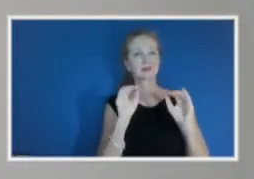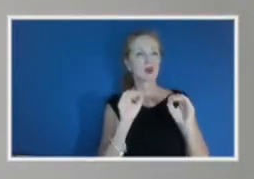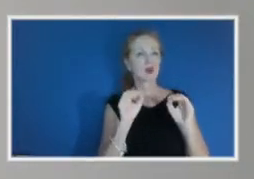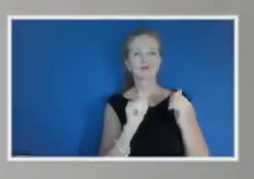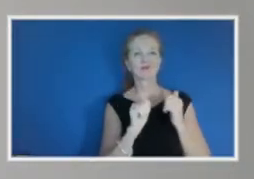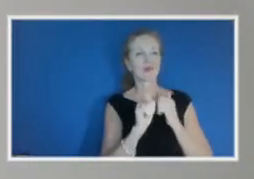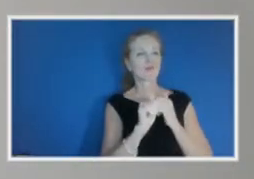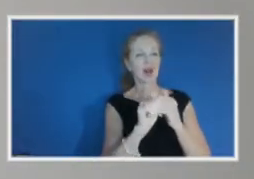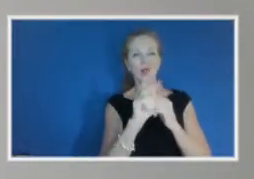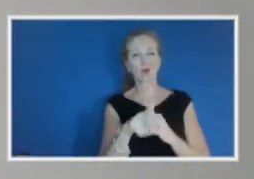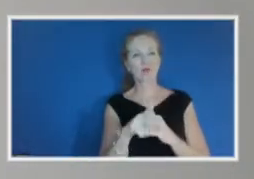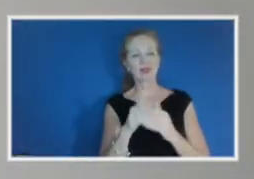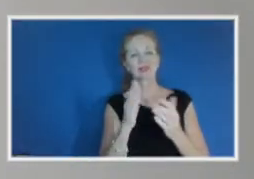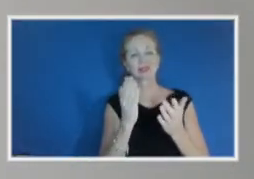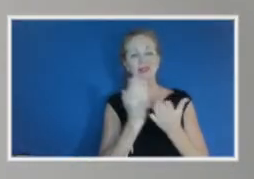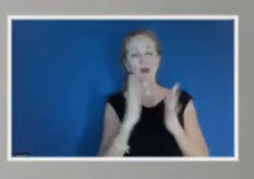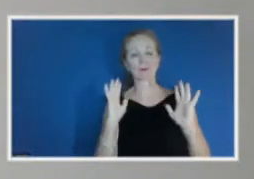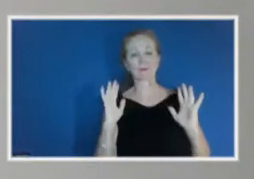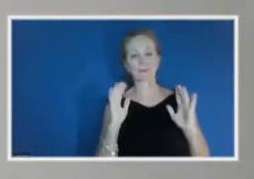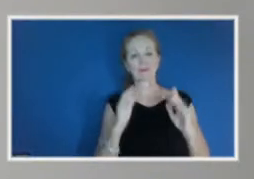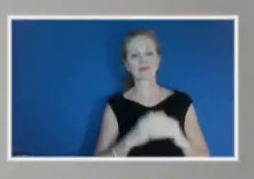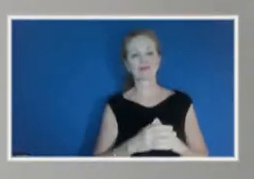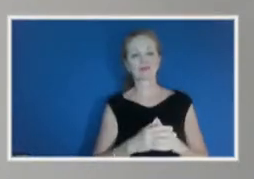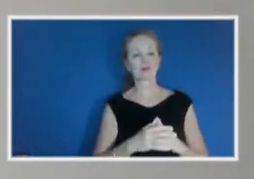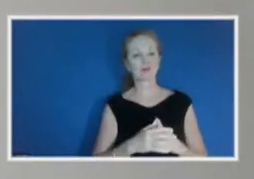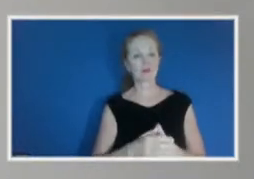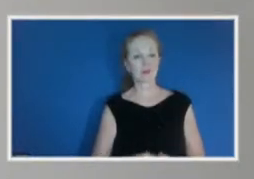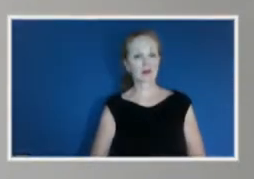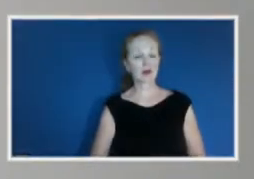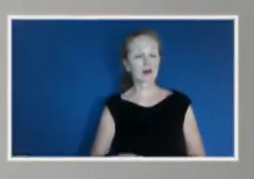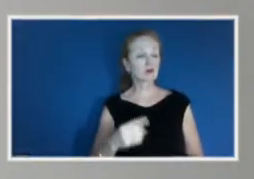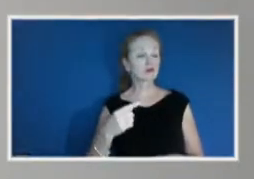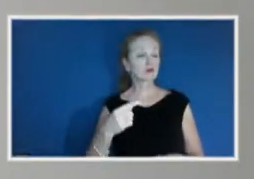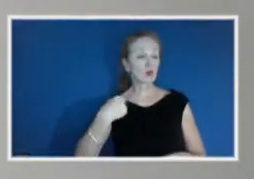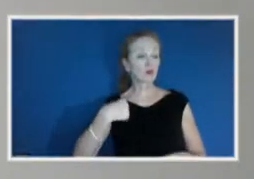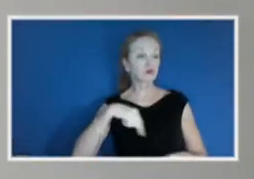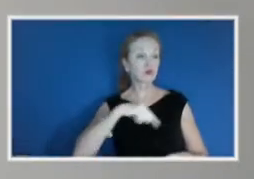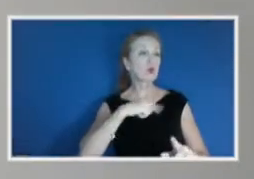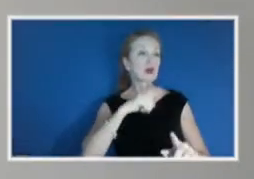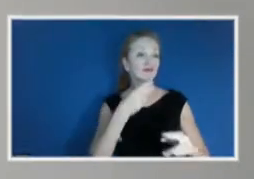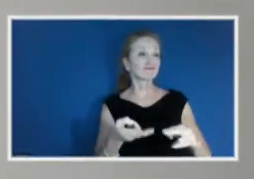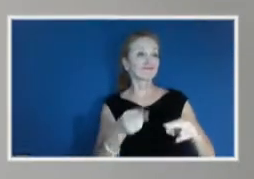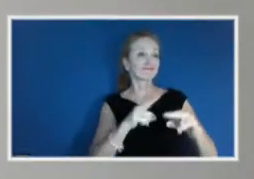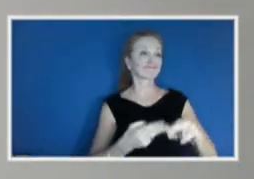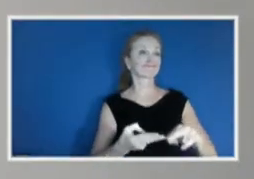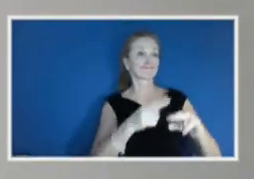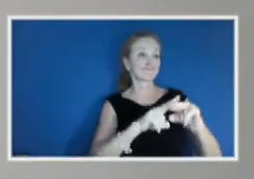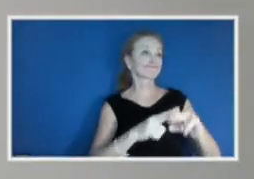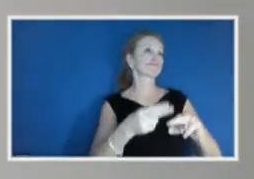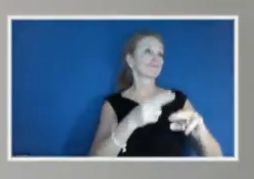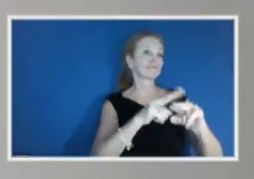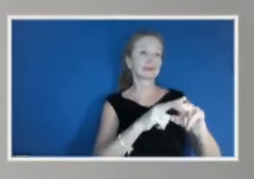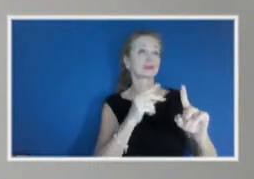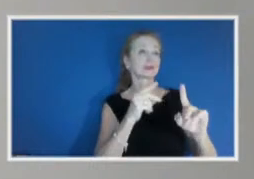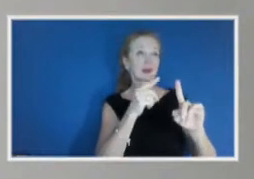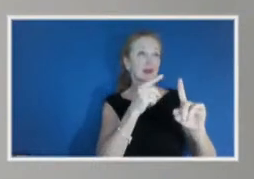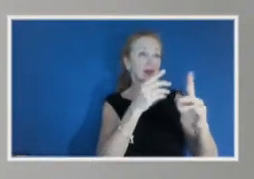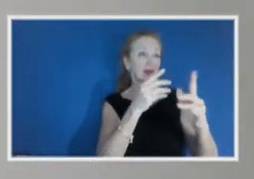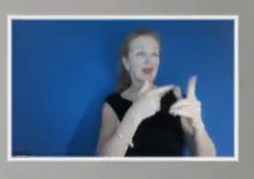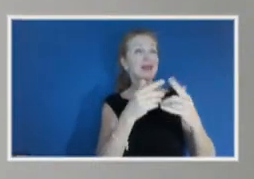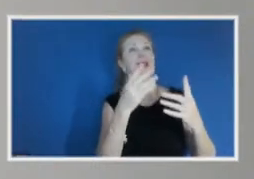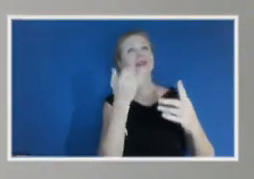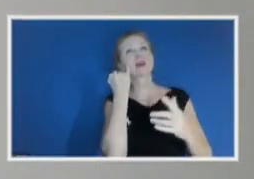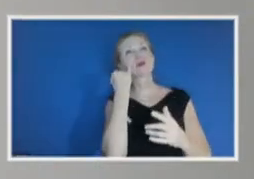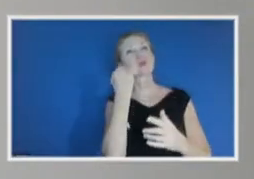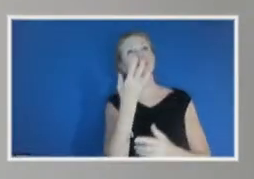we are making a lot of strides in trying to ensure that out of, say, there's 1,700 or